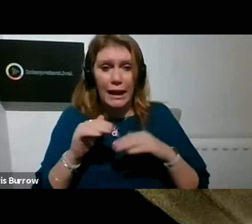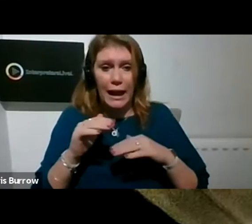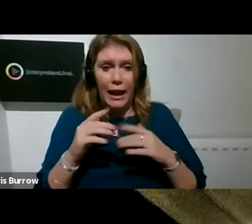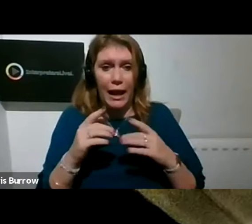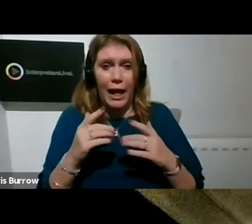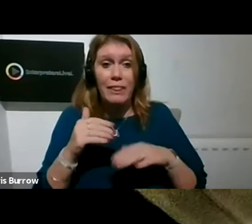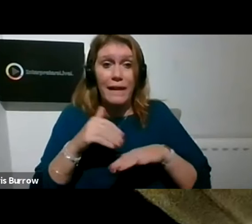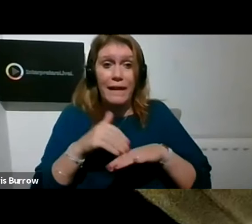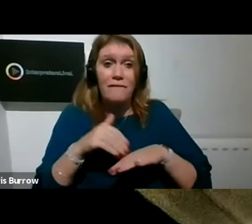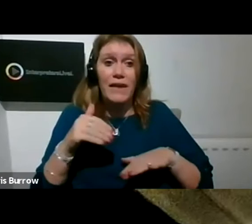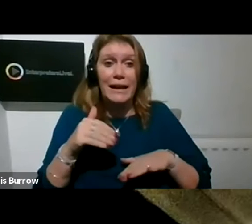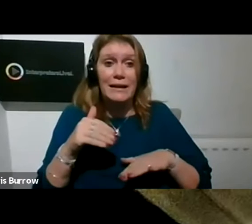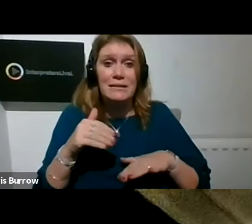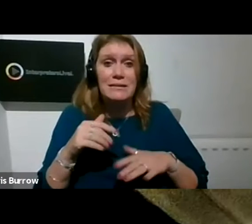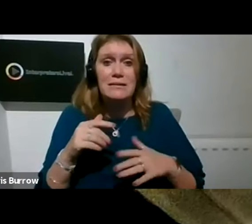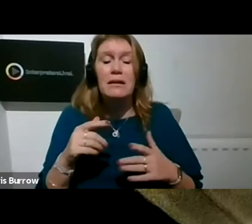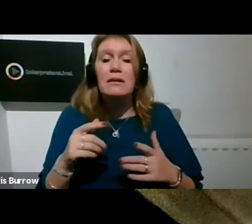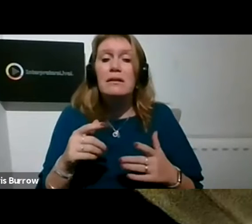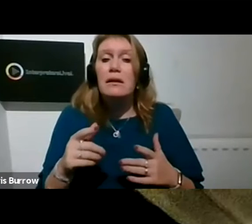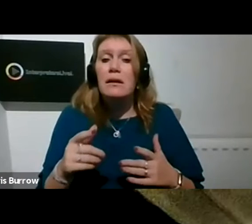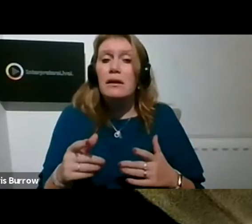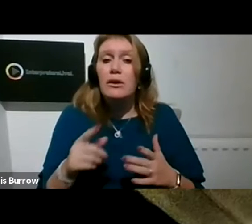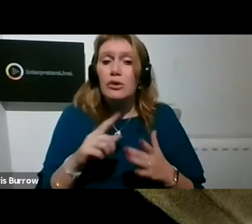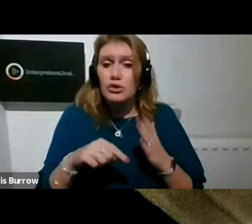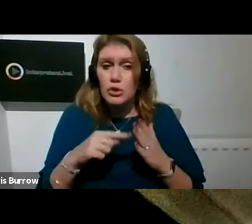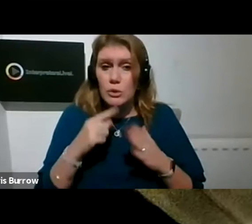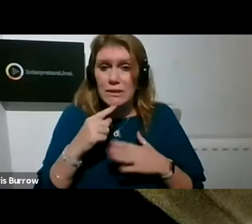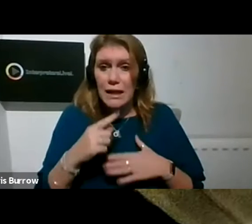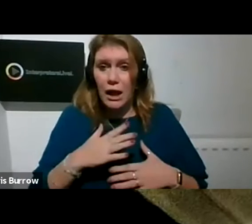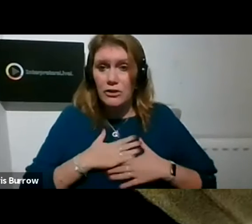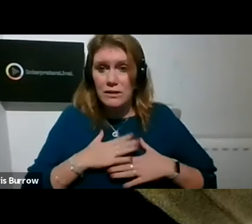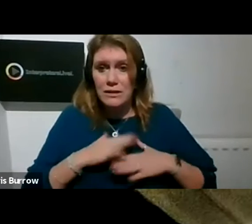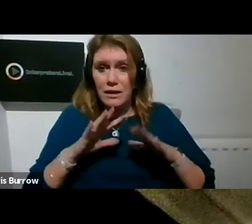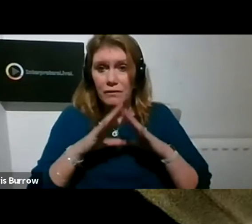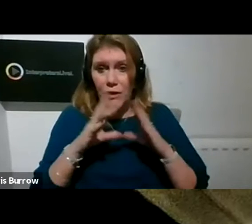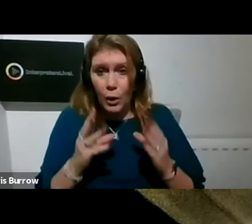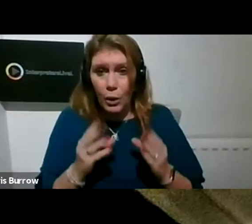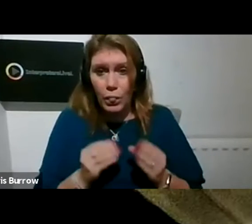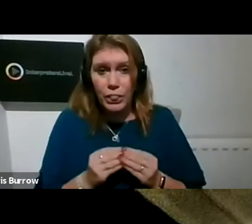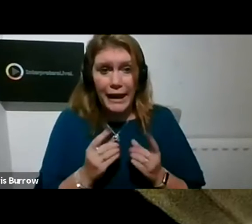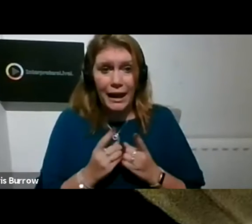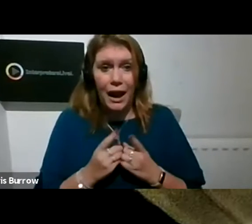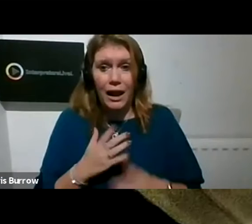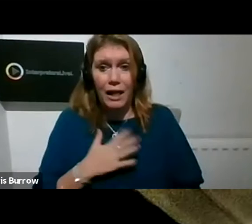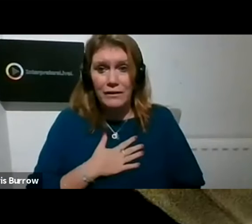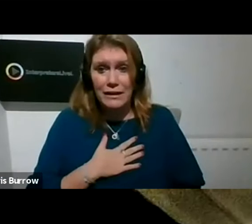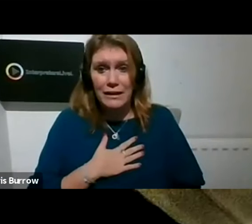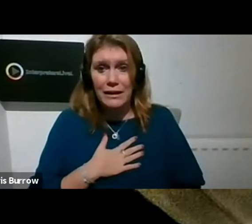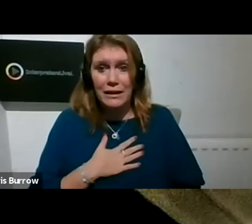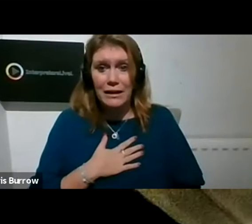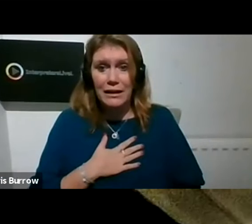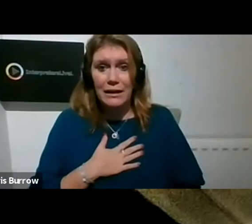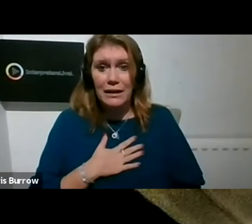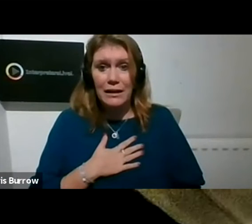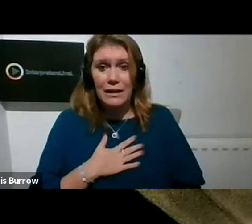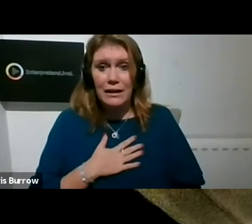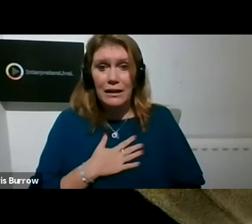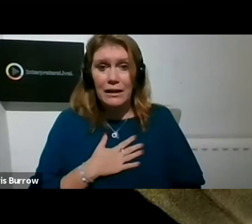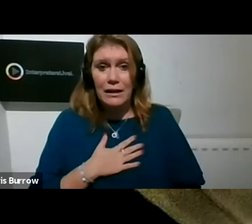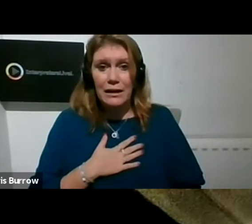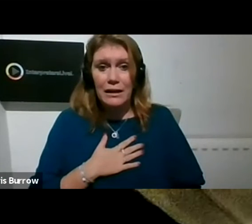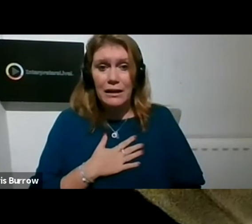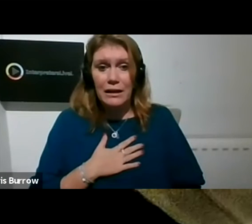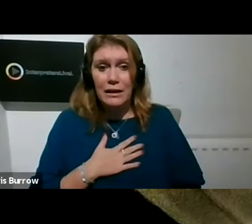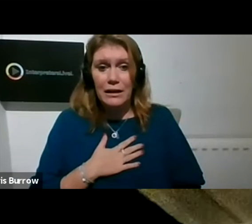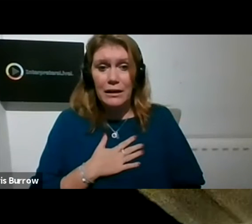Yeah, that's what I thought, and that, you know, I mean, I just loved the whole thing. I loved the sound, but yeah, I just wonder if you could actually put that